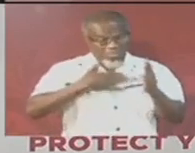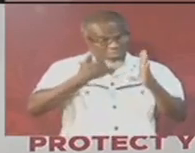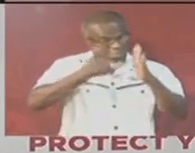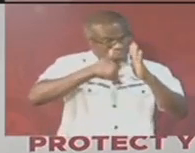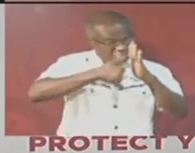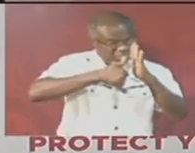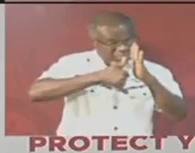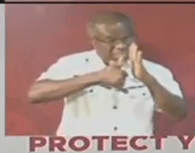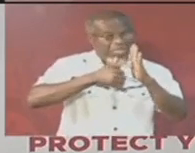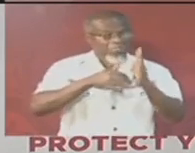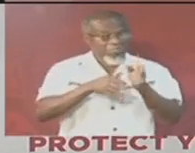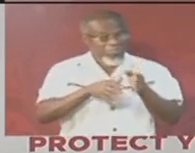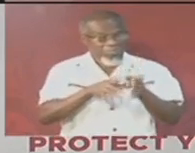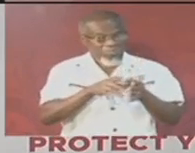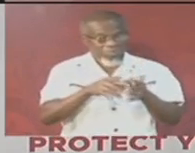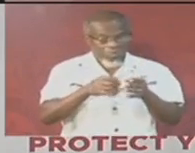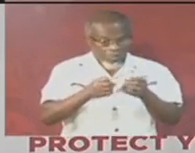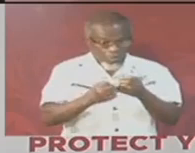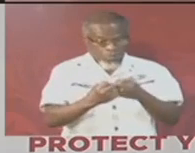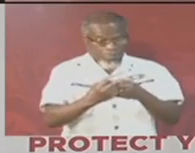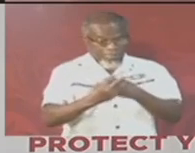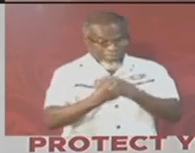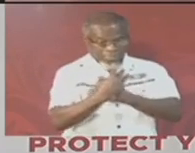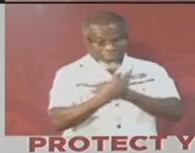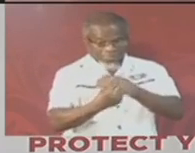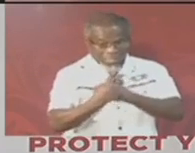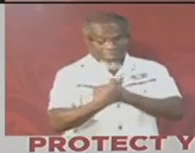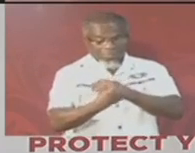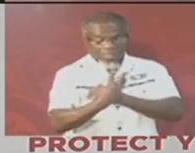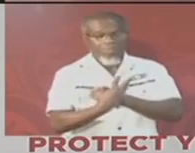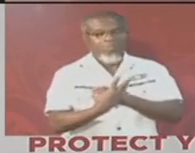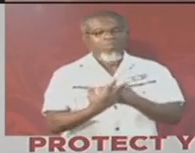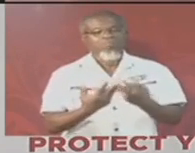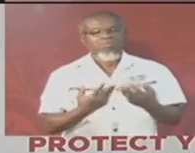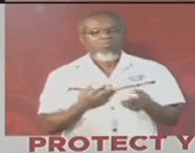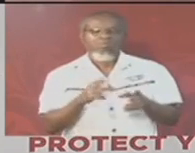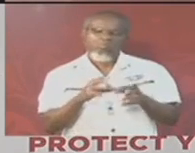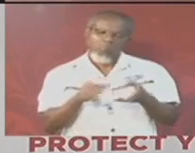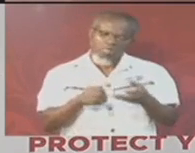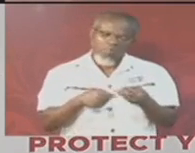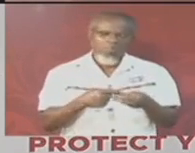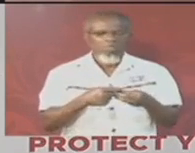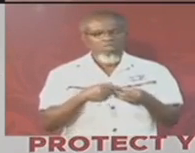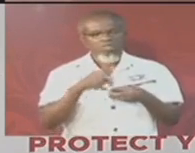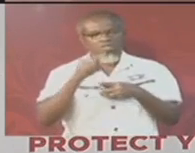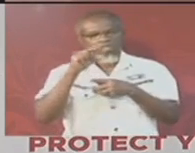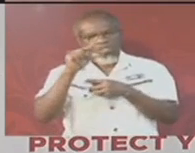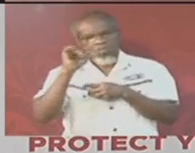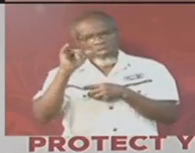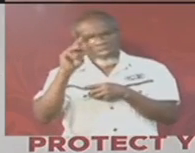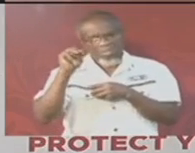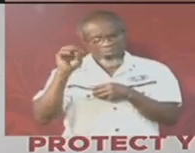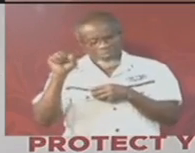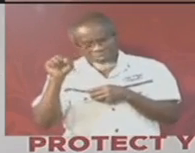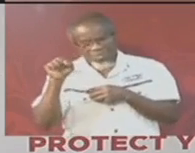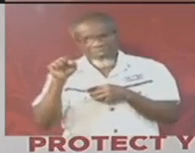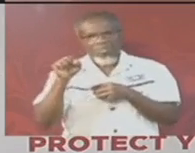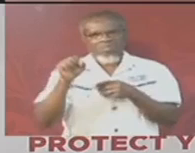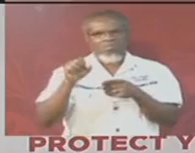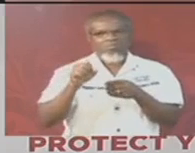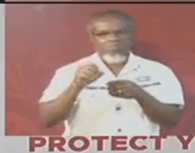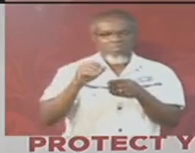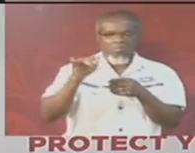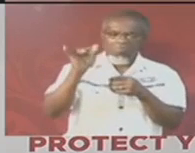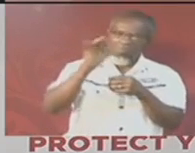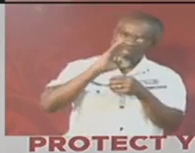about to clarify the position on gyms, bars, and food. So we have not touched gyms, so people are free to go to gyms.